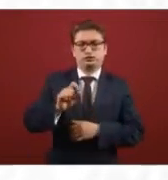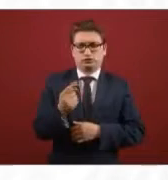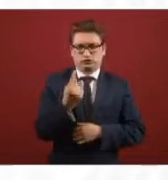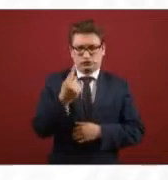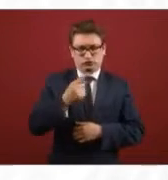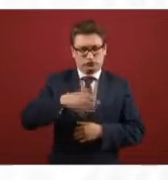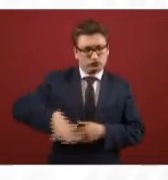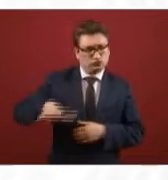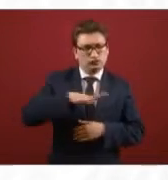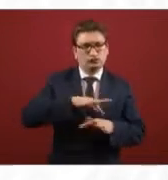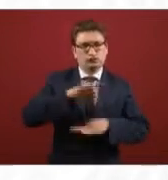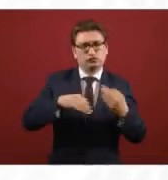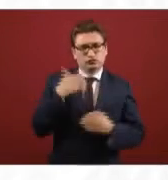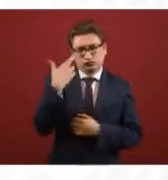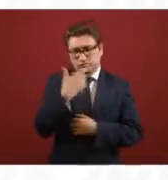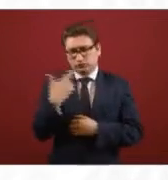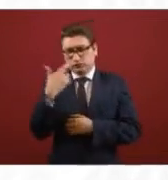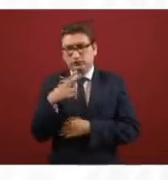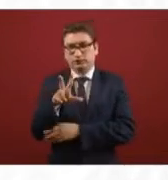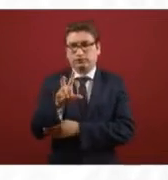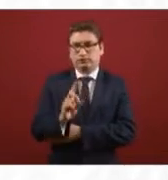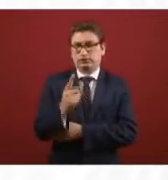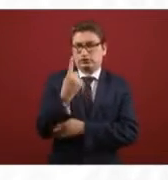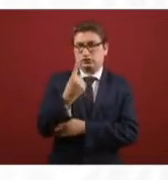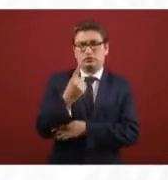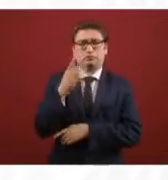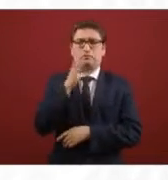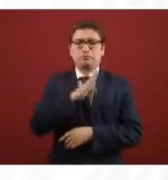So what they do is they go and they